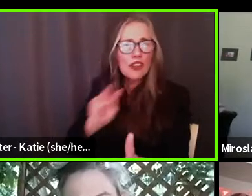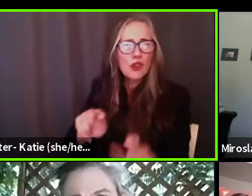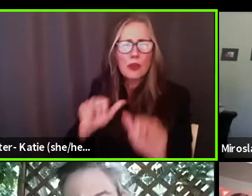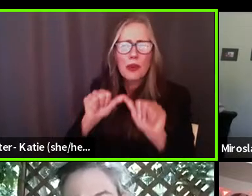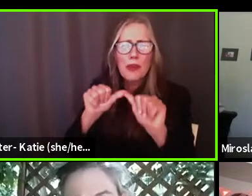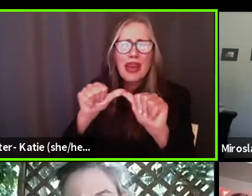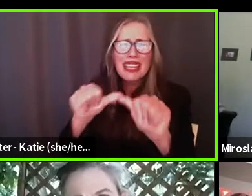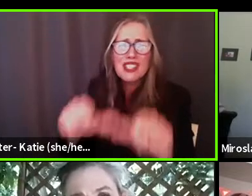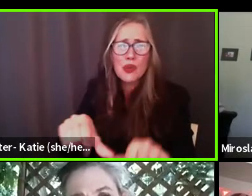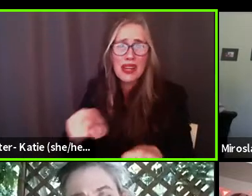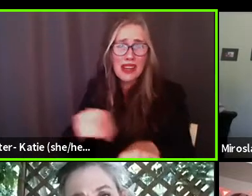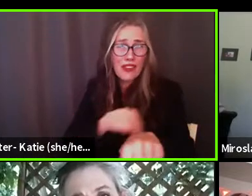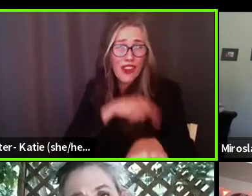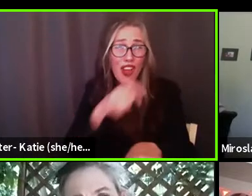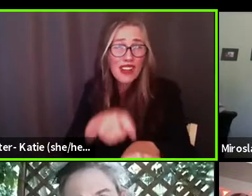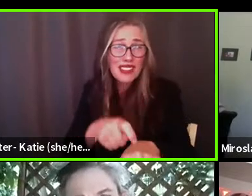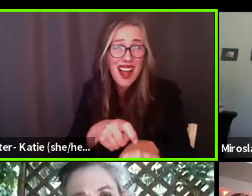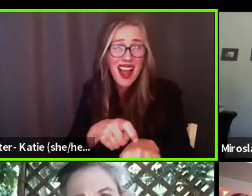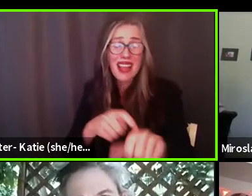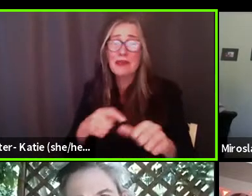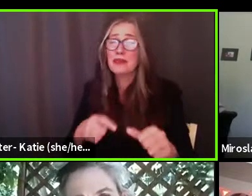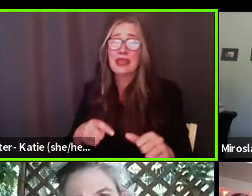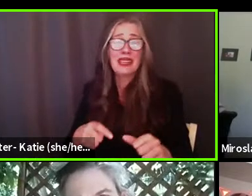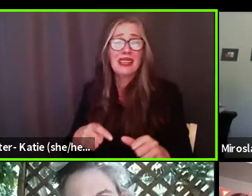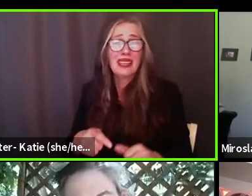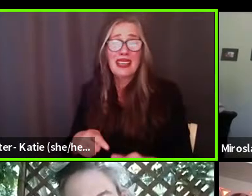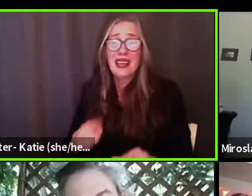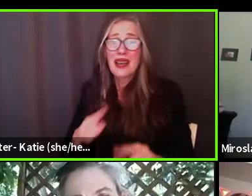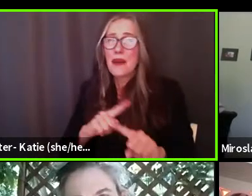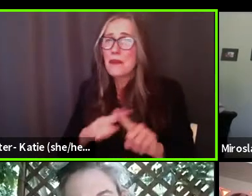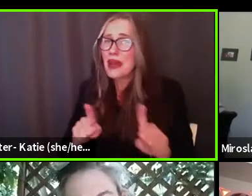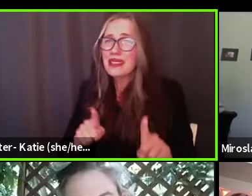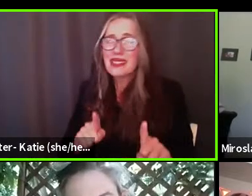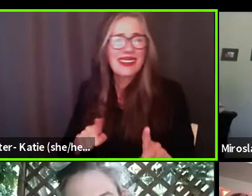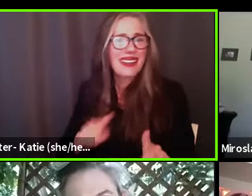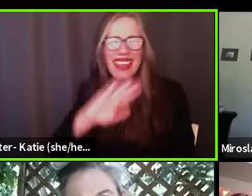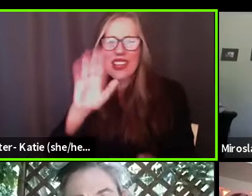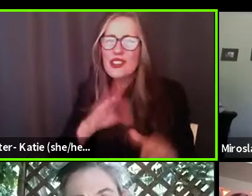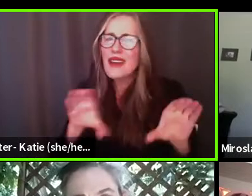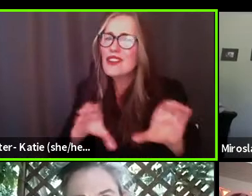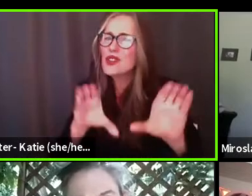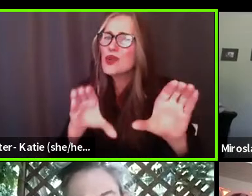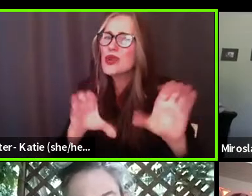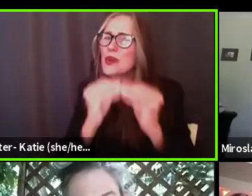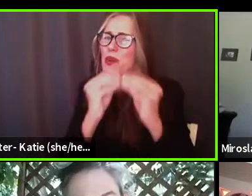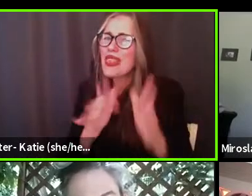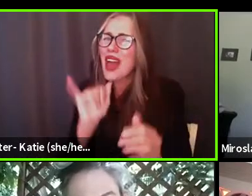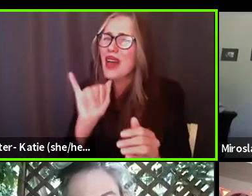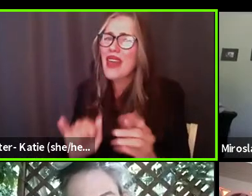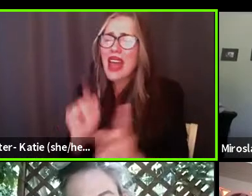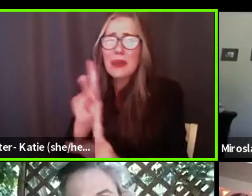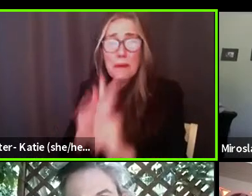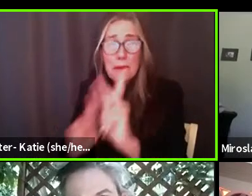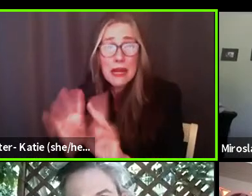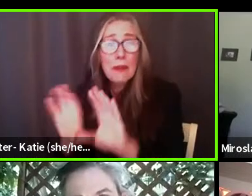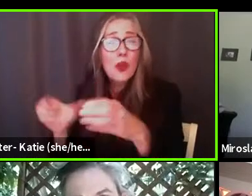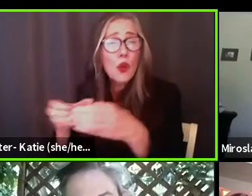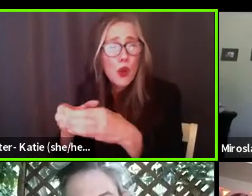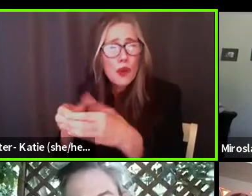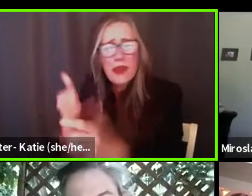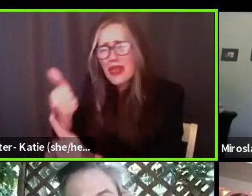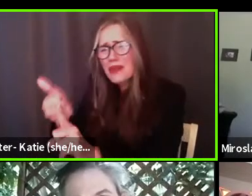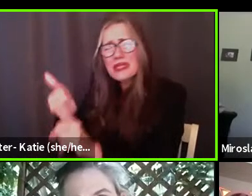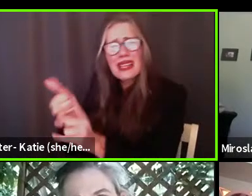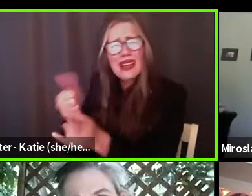billing abuses had that population not been so vulnerable and devalued and their lives in reproductive capacity been so